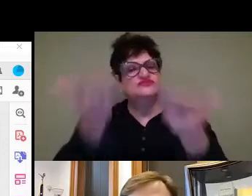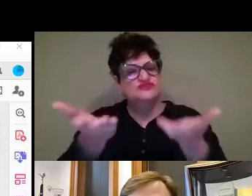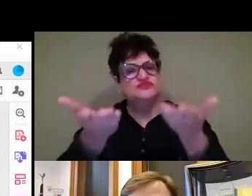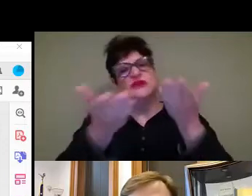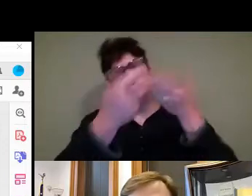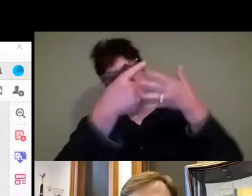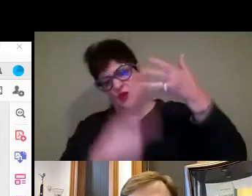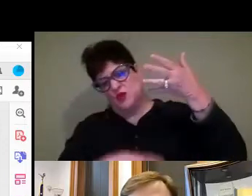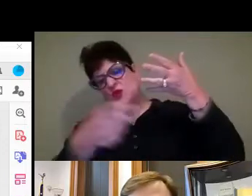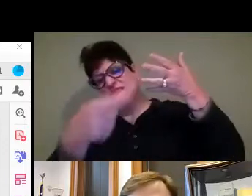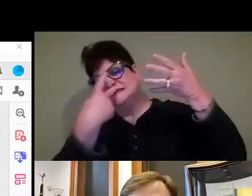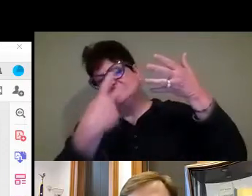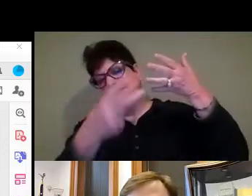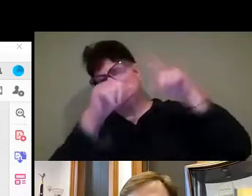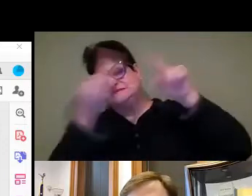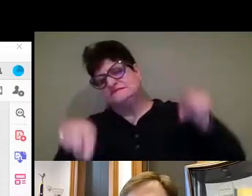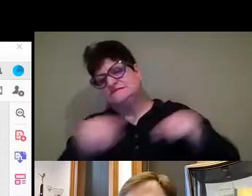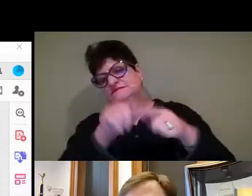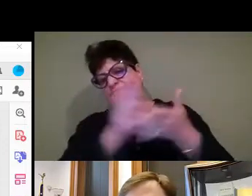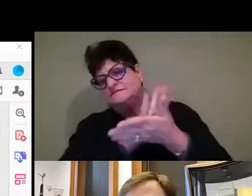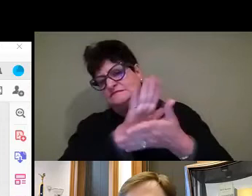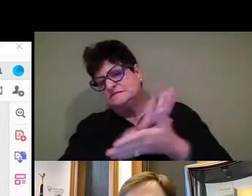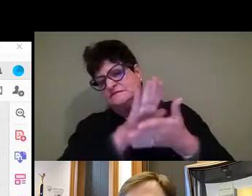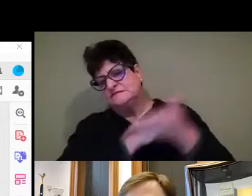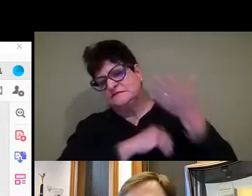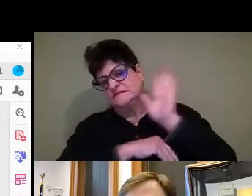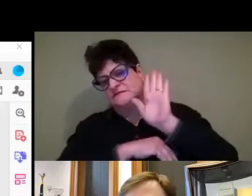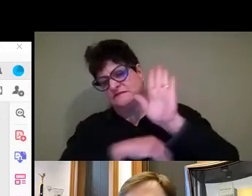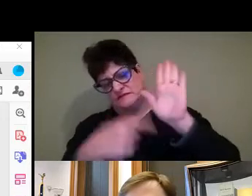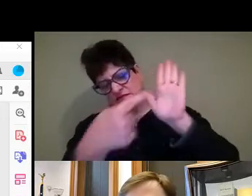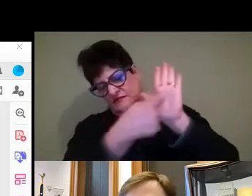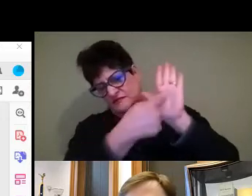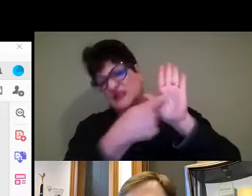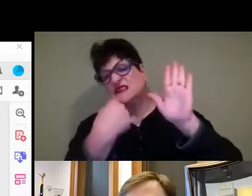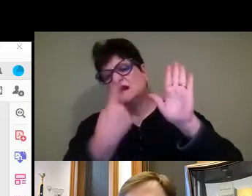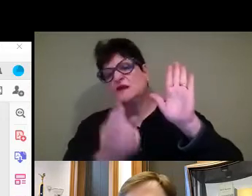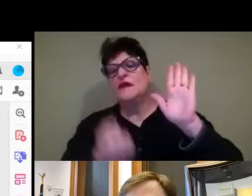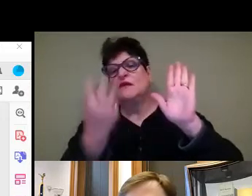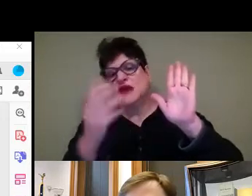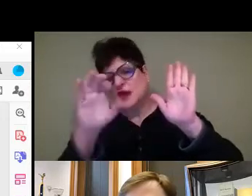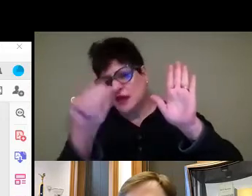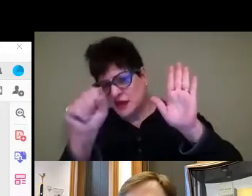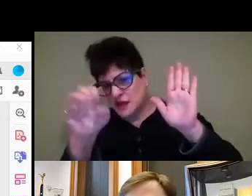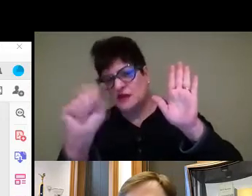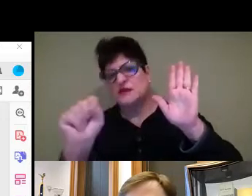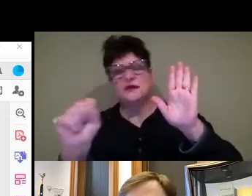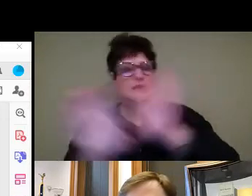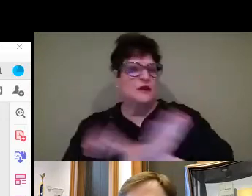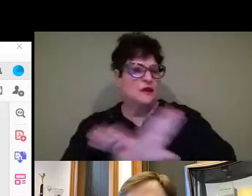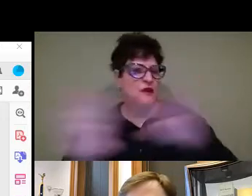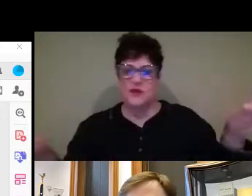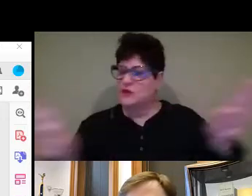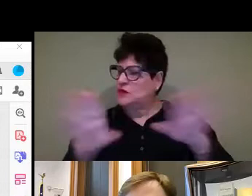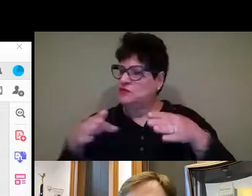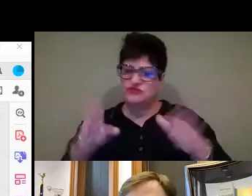be cognizant and vigilant of what's happening in regards to cases. We are not permitting large gatherings and are